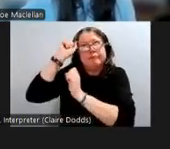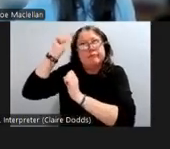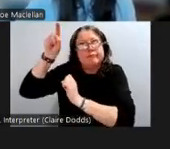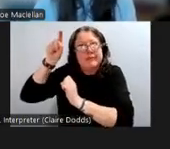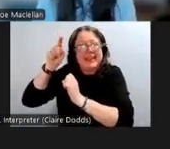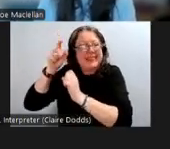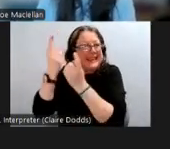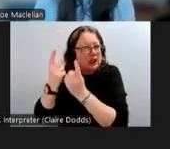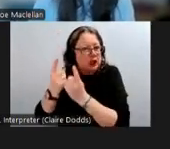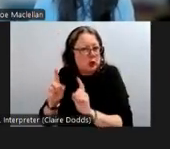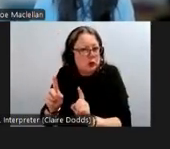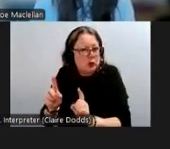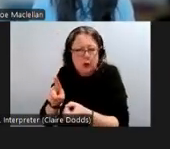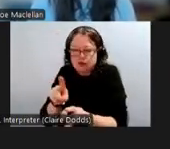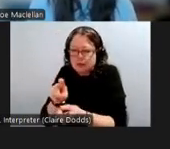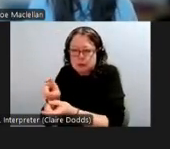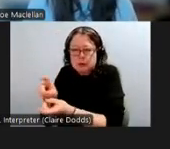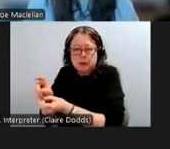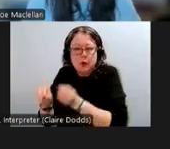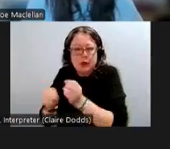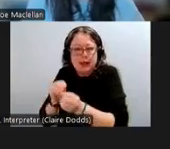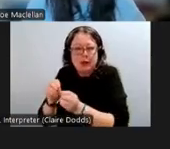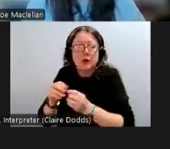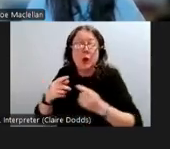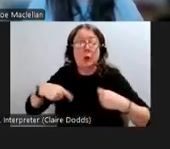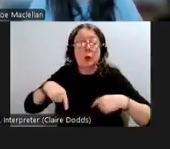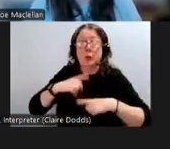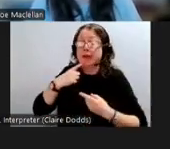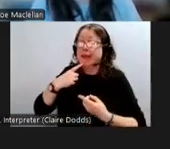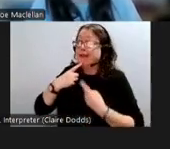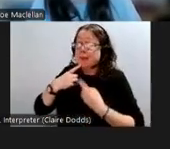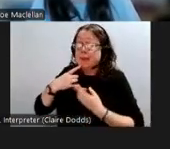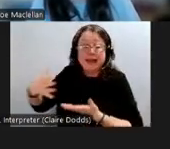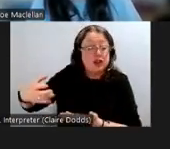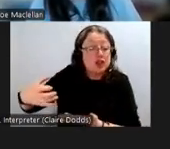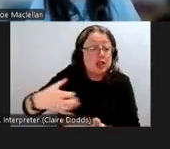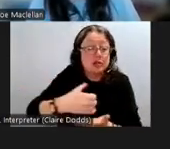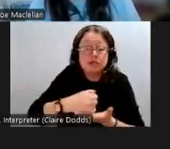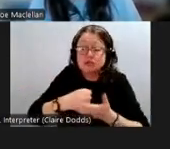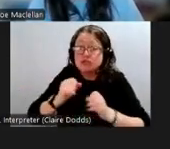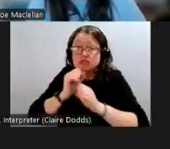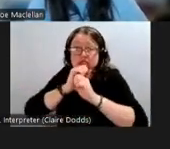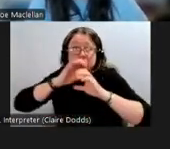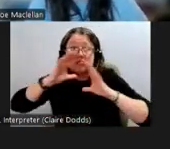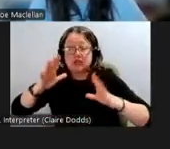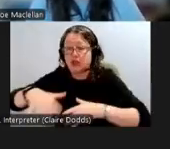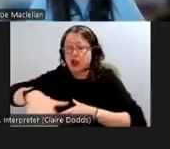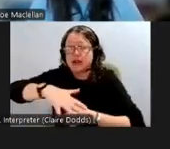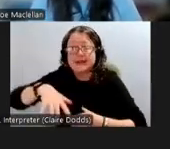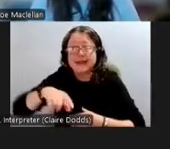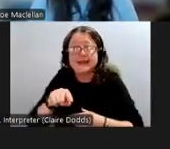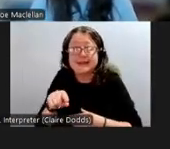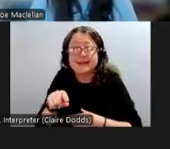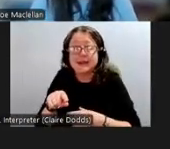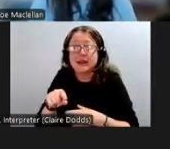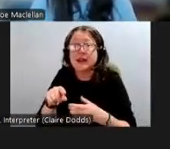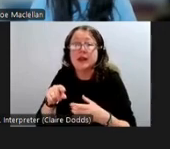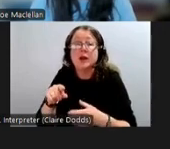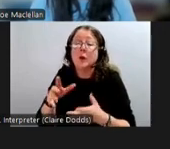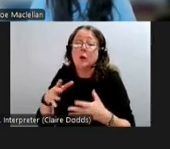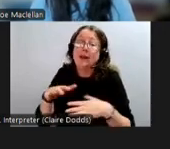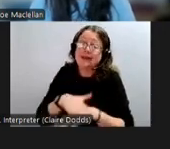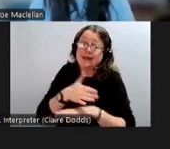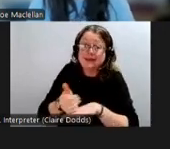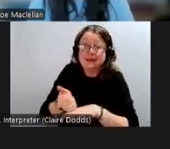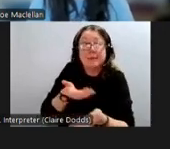information gathering, understanding the context. We deliver consultations at the setting, and then out in the community as